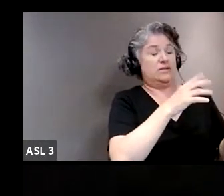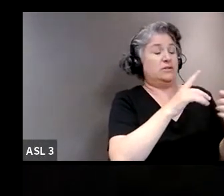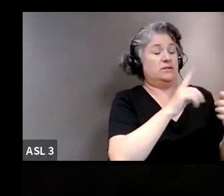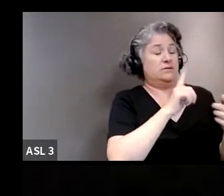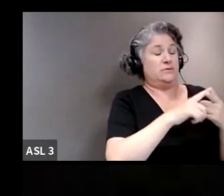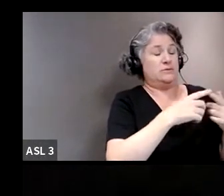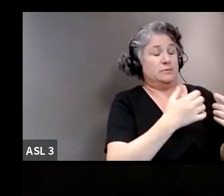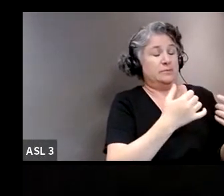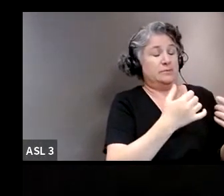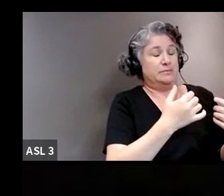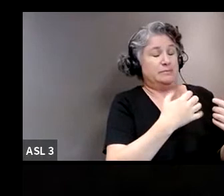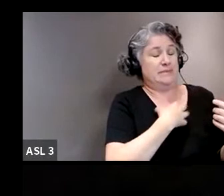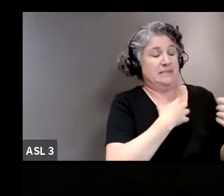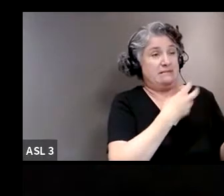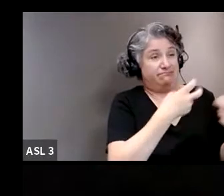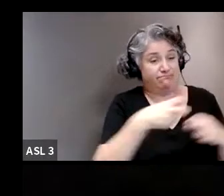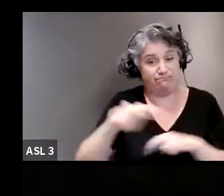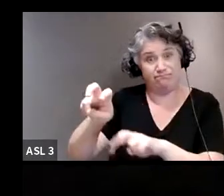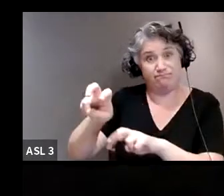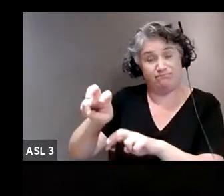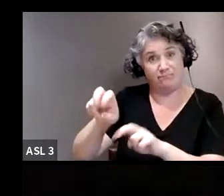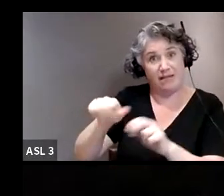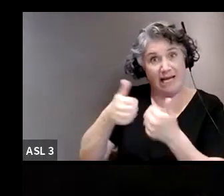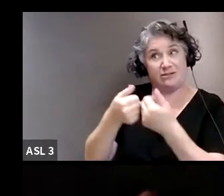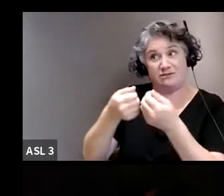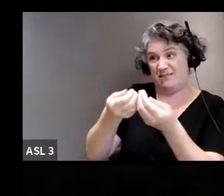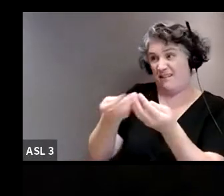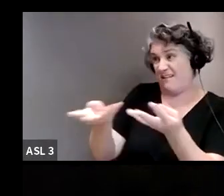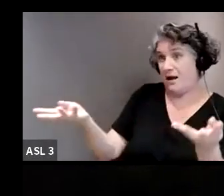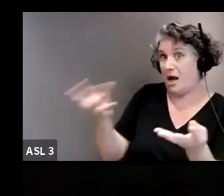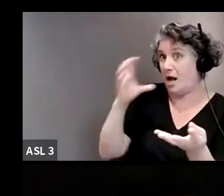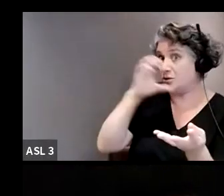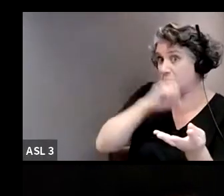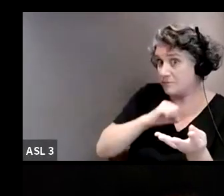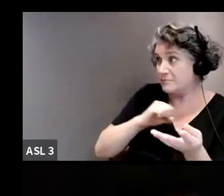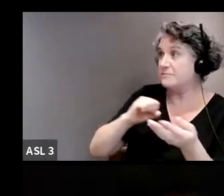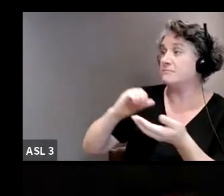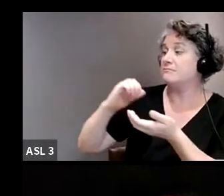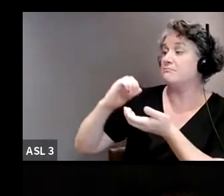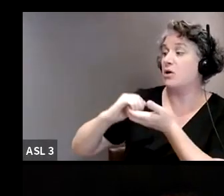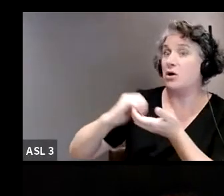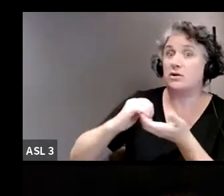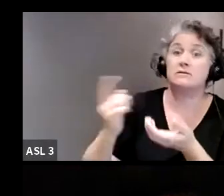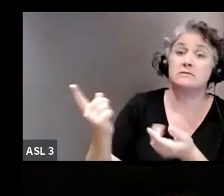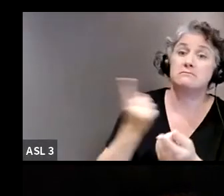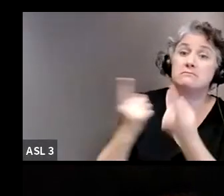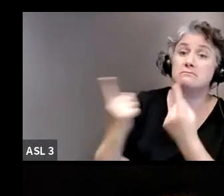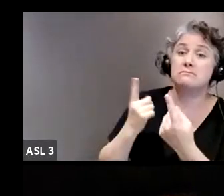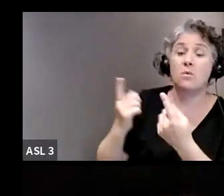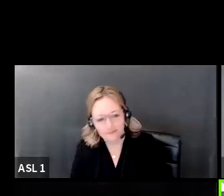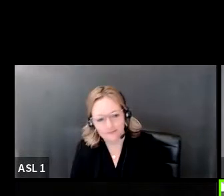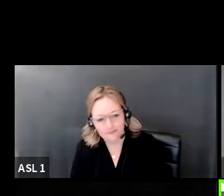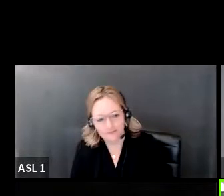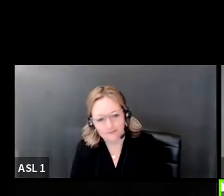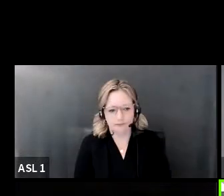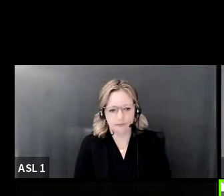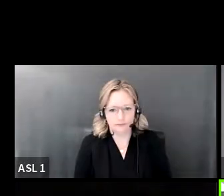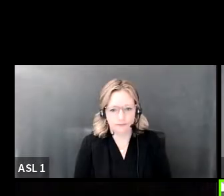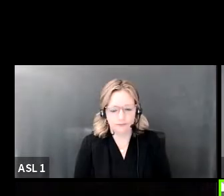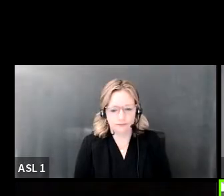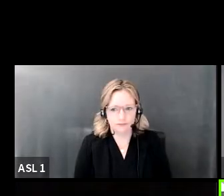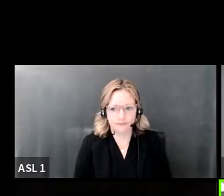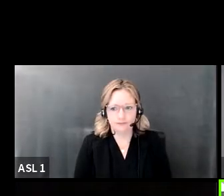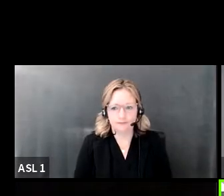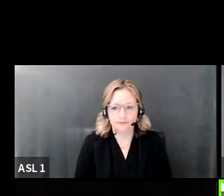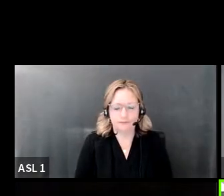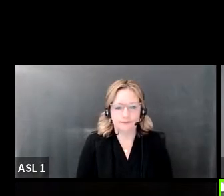assuming assuming we have partners who come to the table and want to start to do that work together and that's been brought up over